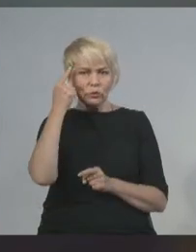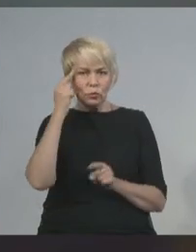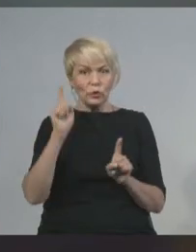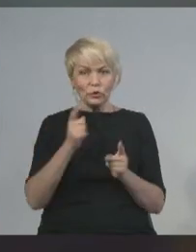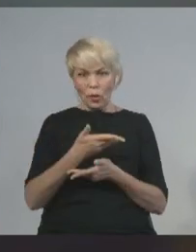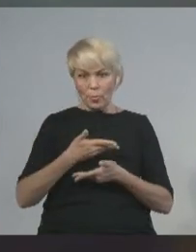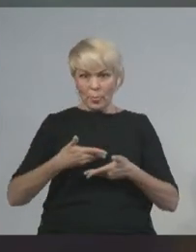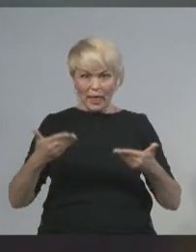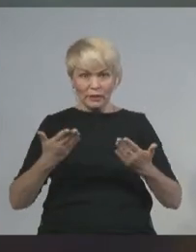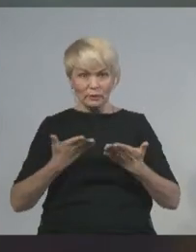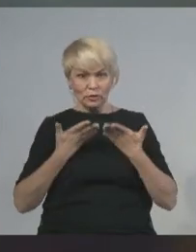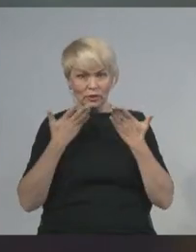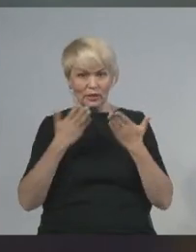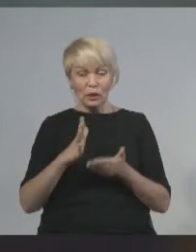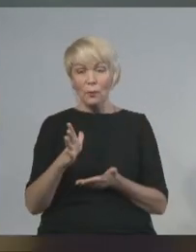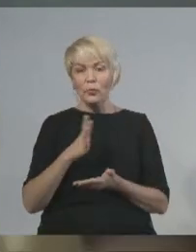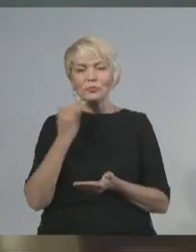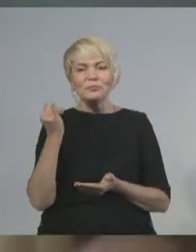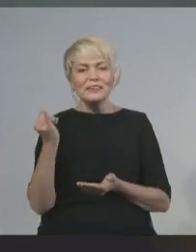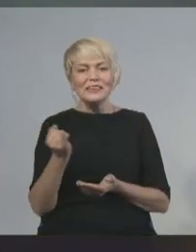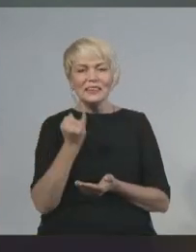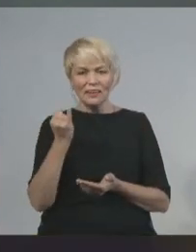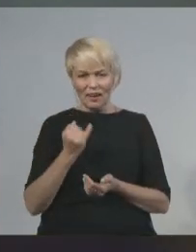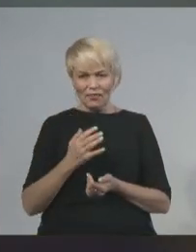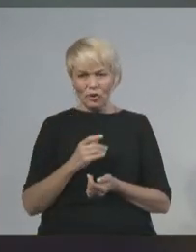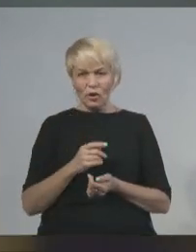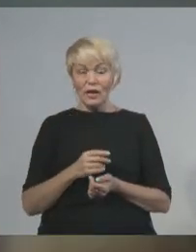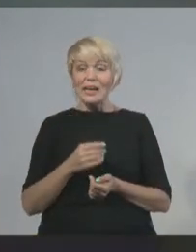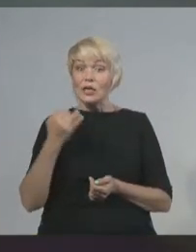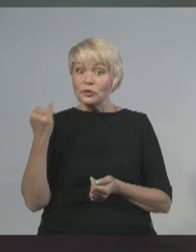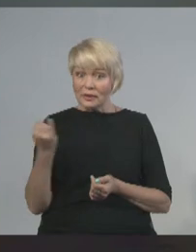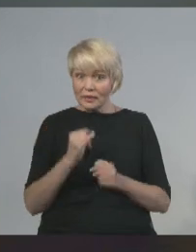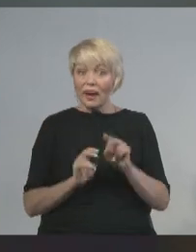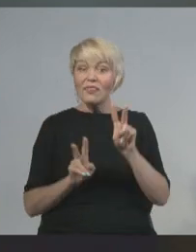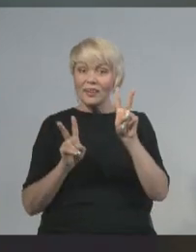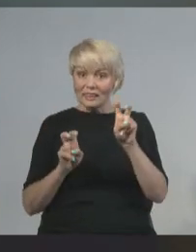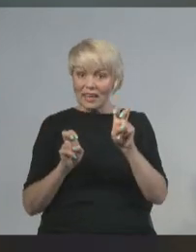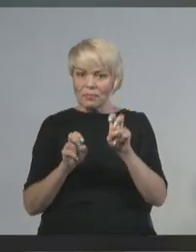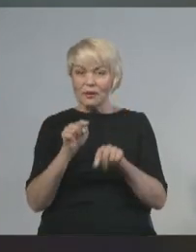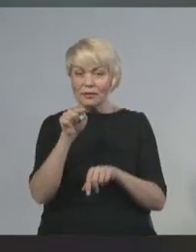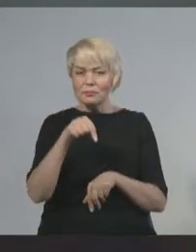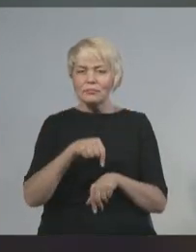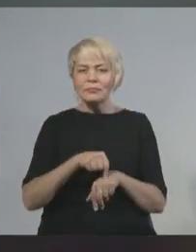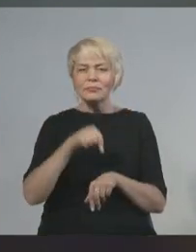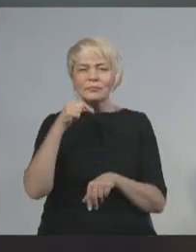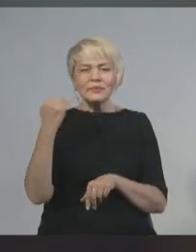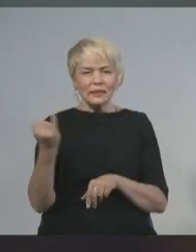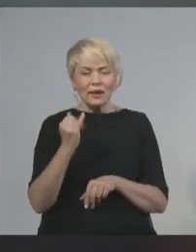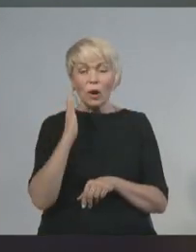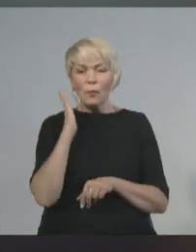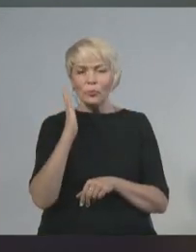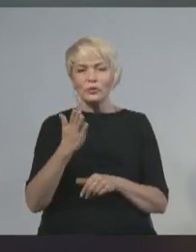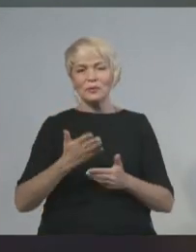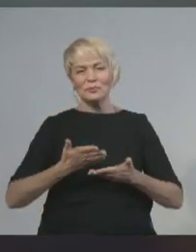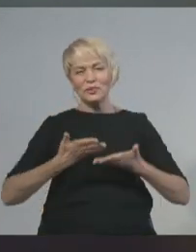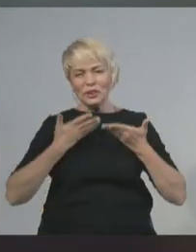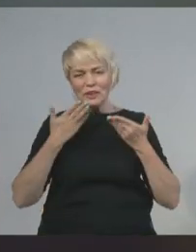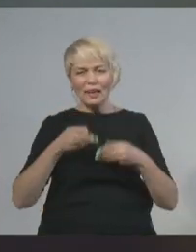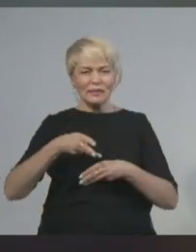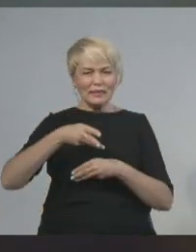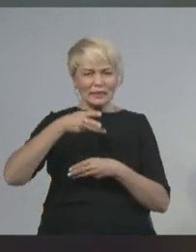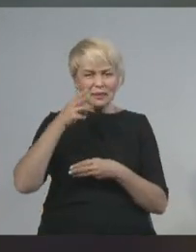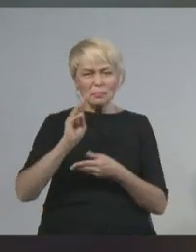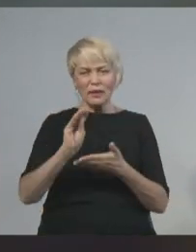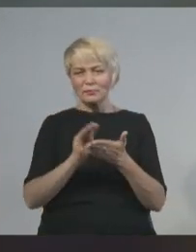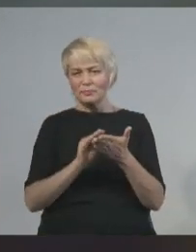but not when the editor is thinking what would my audience find interesting well i think this is interesting so